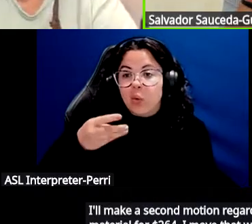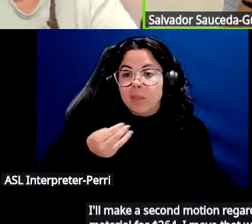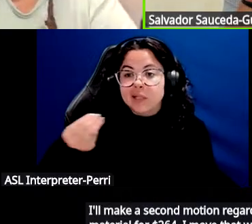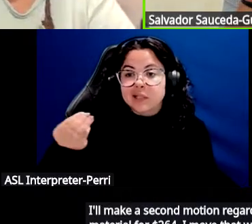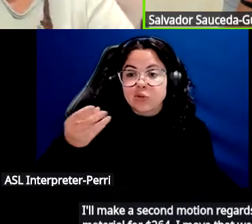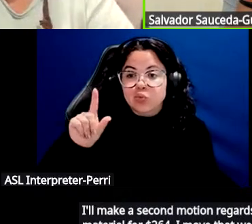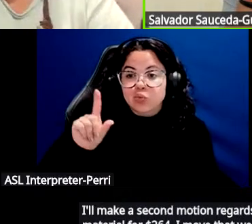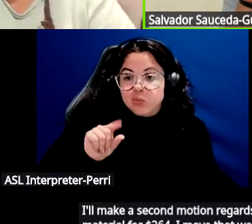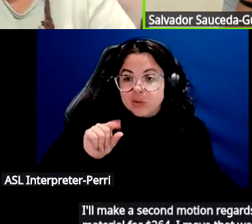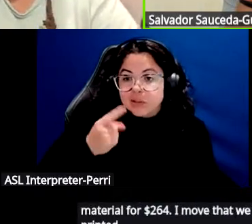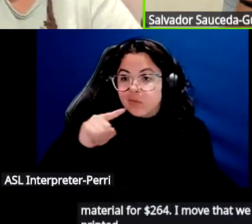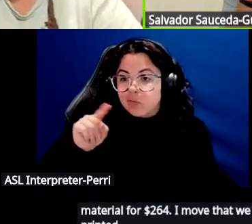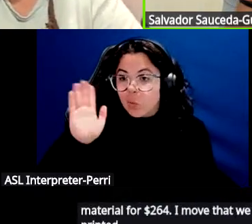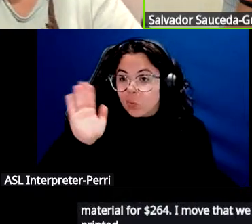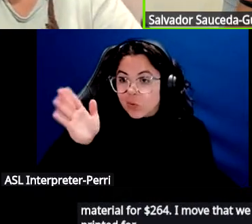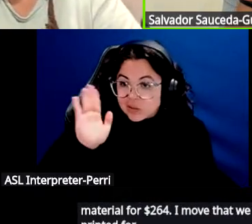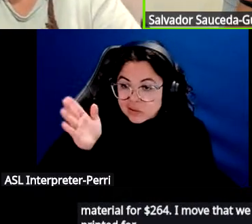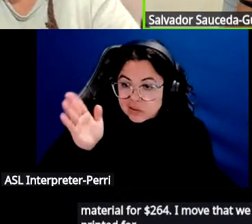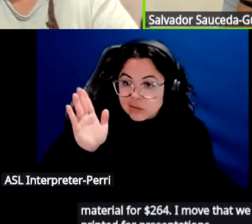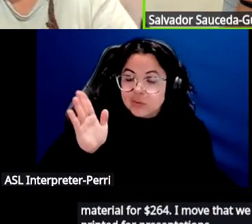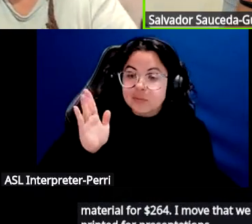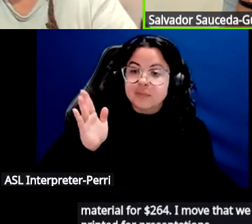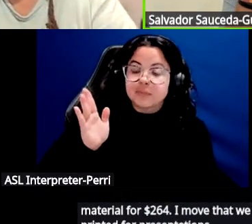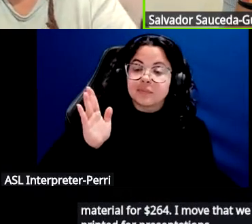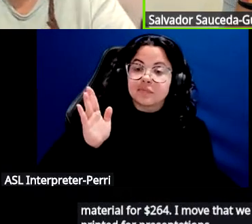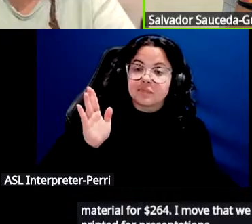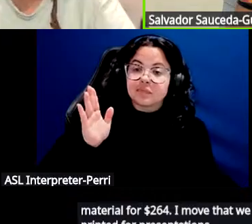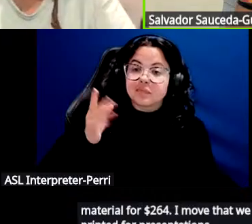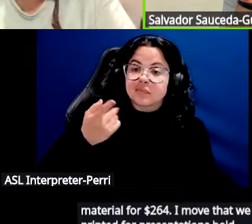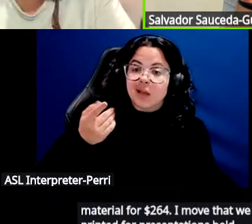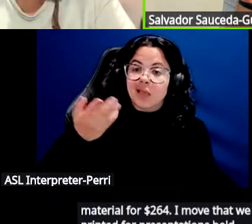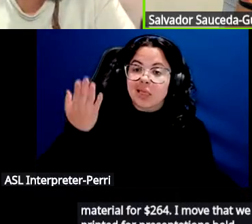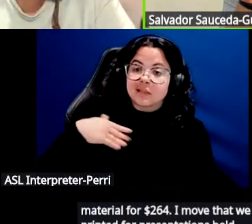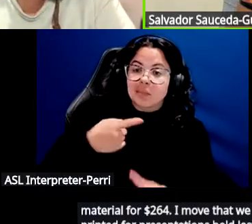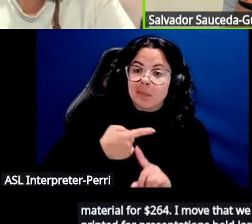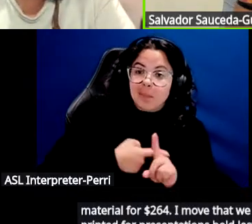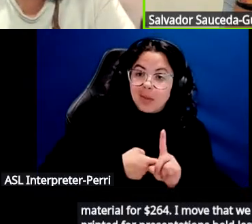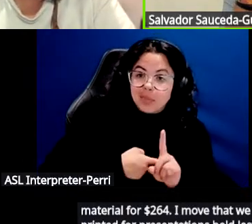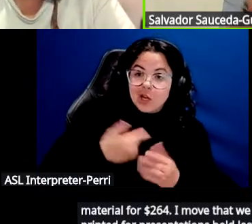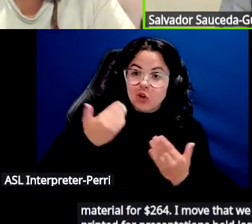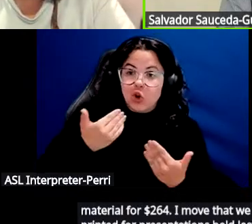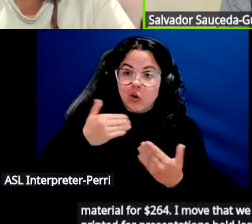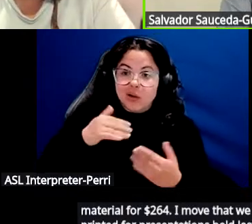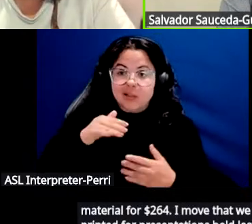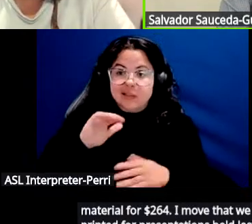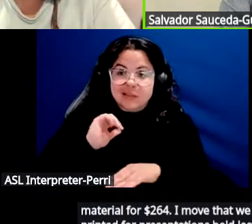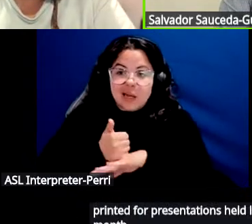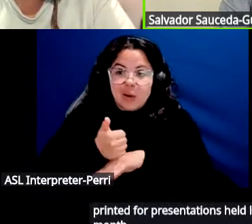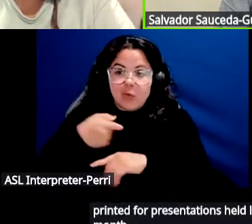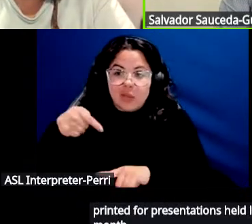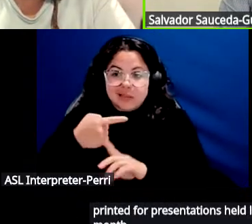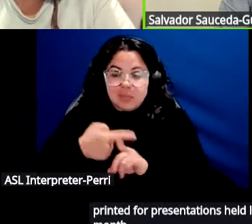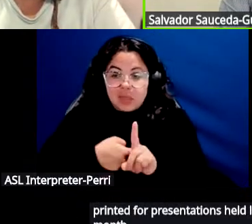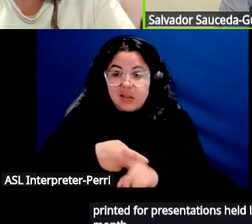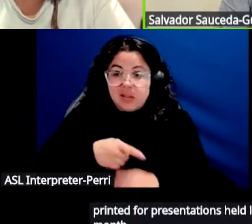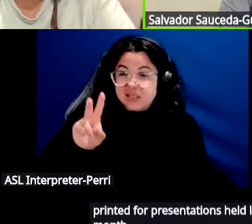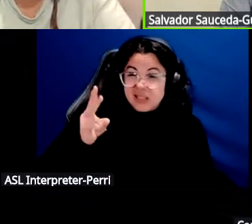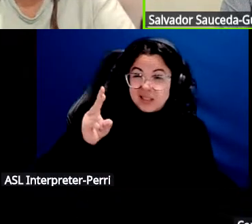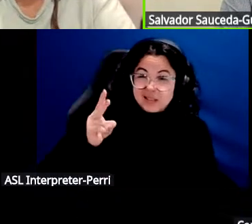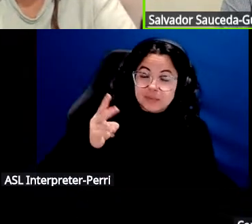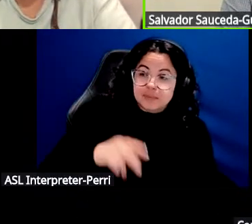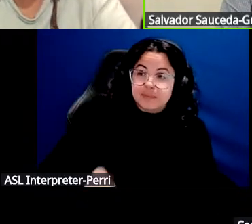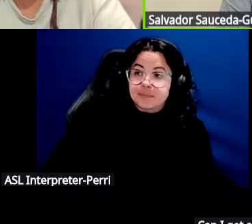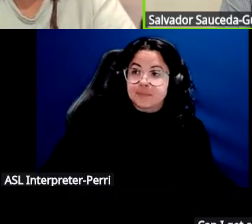printed for presentations held last month and currently scheduled for this month. Can I get a second on this motion?